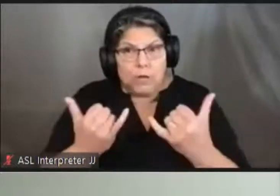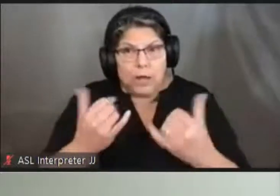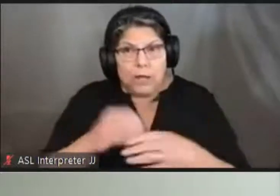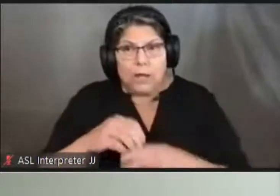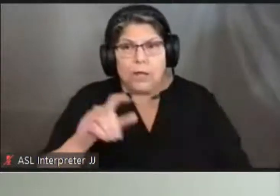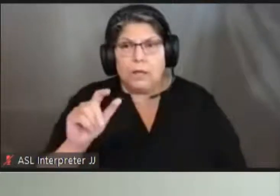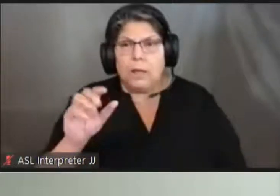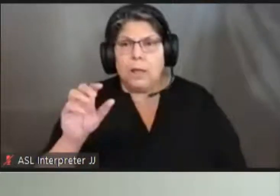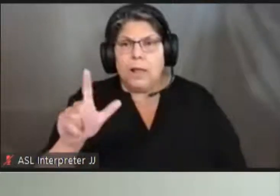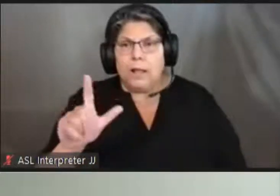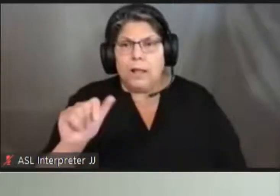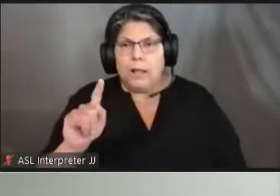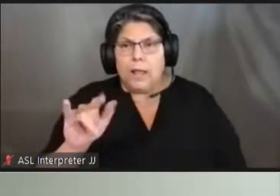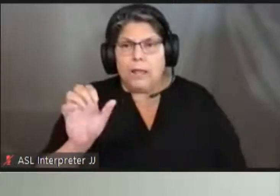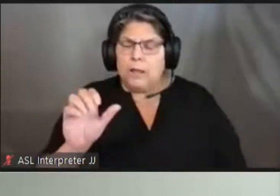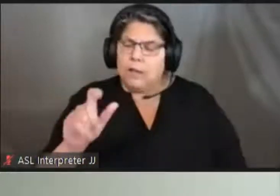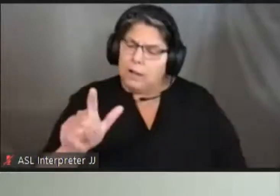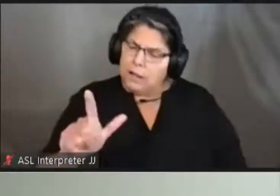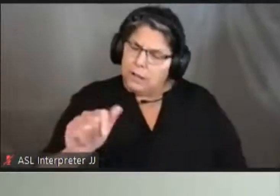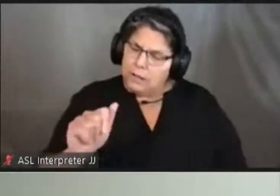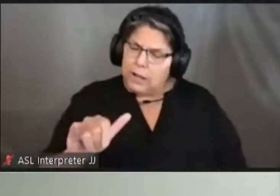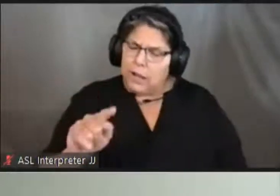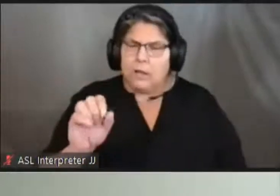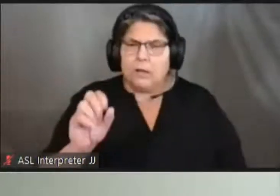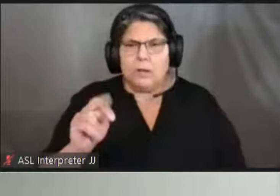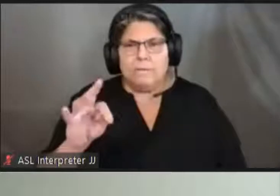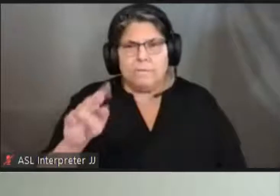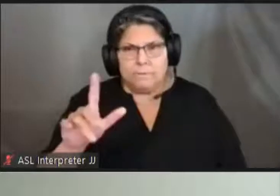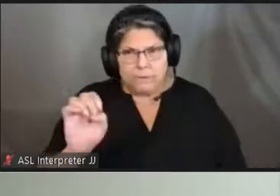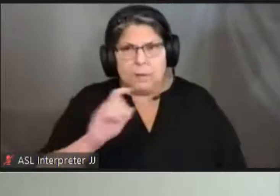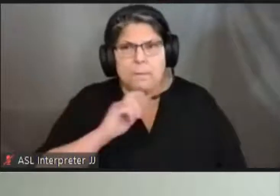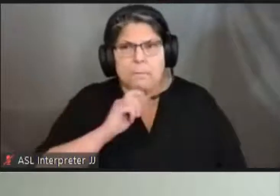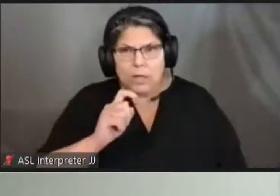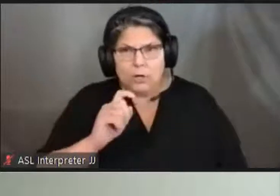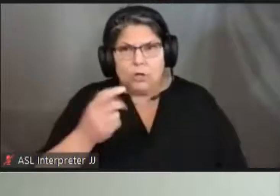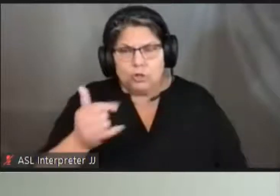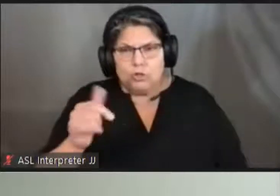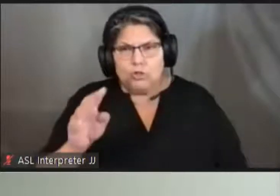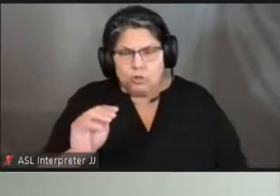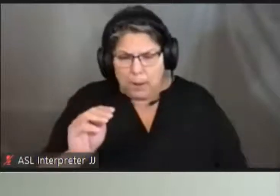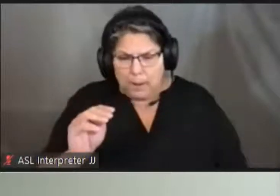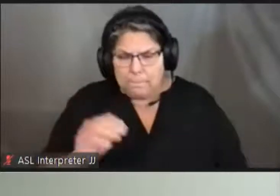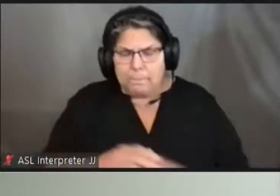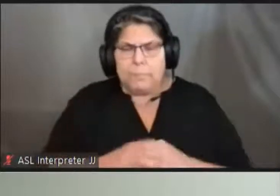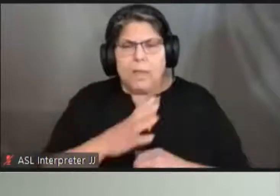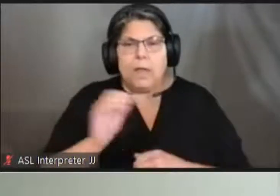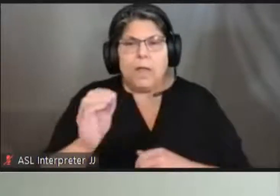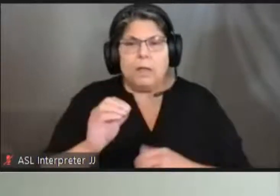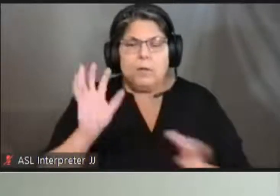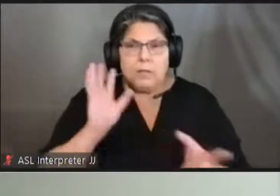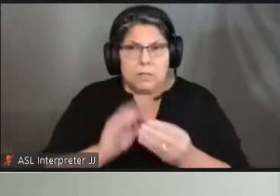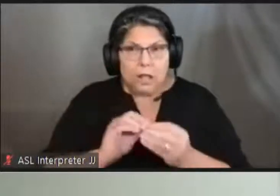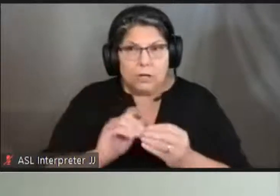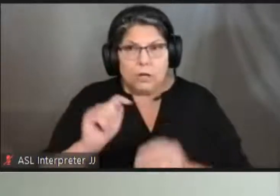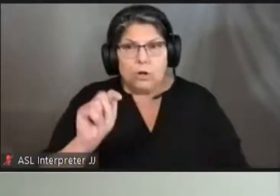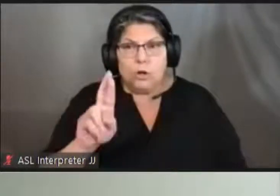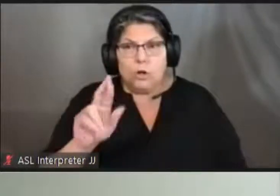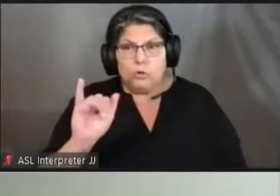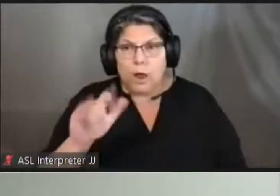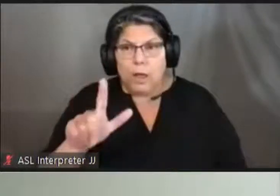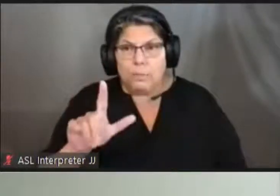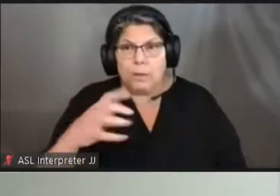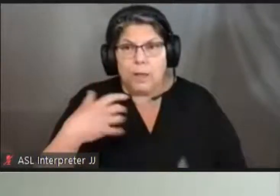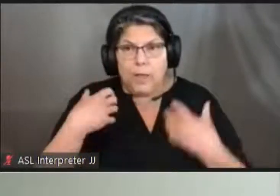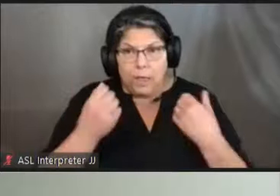Gym at 200 Branscombe Road. And Consolidated Tribal Health Project is also having